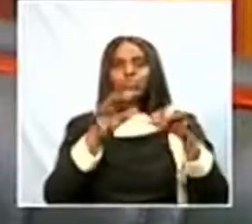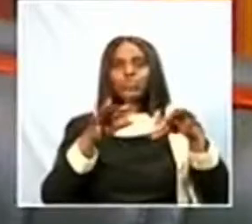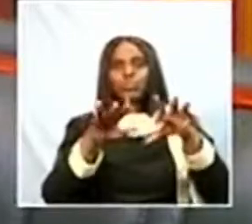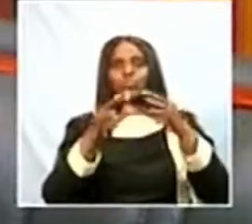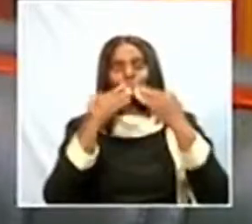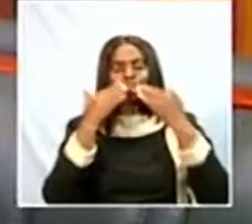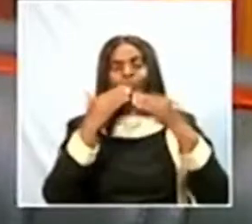Speaker.